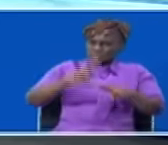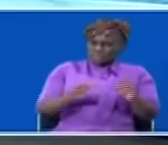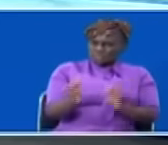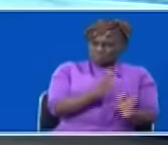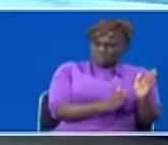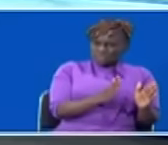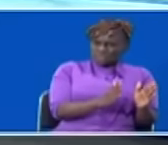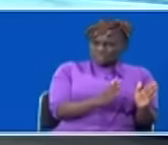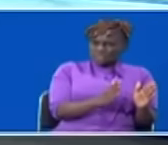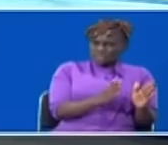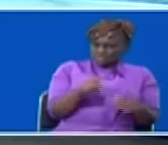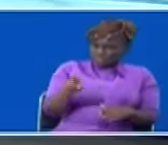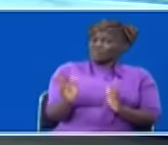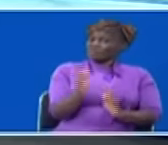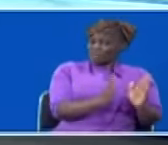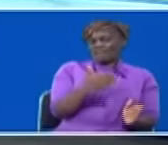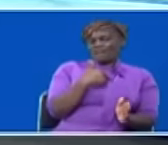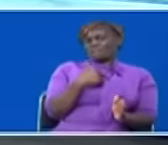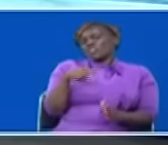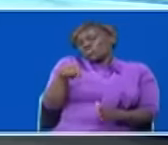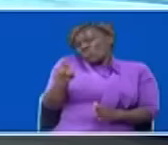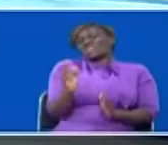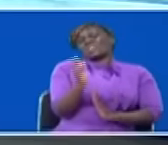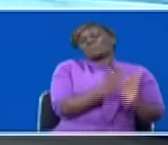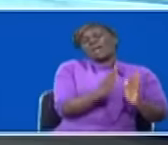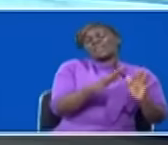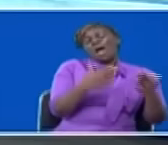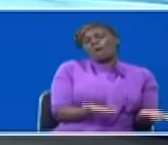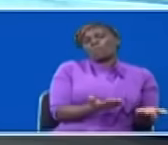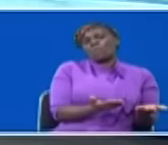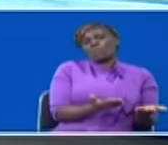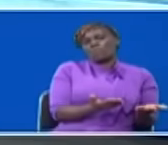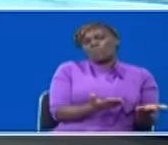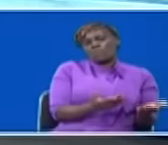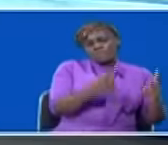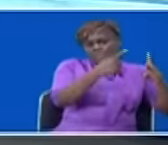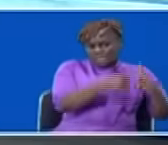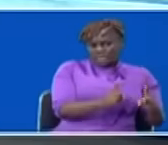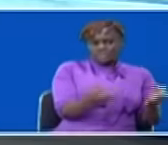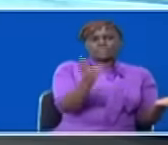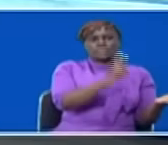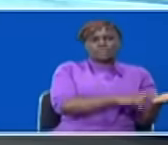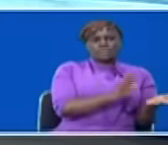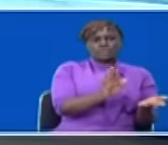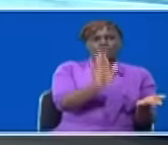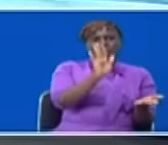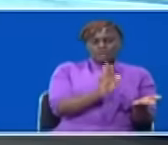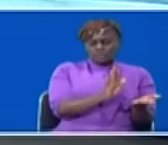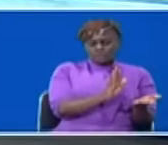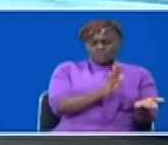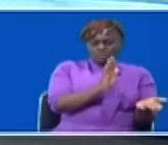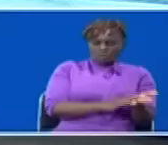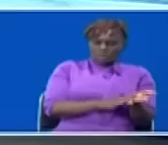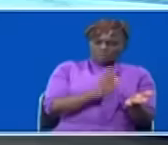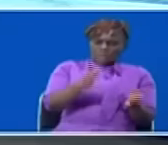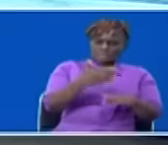and trust me, they are, what plans are you making? The first one starts with registering yourself as a voter. So keep your comments coming